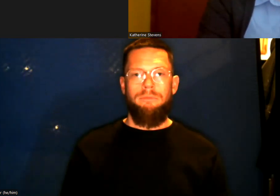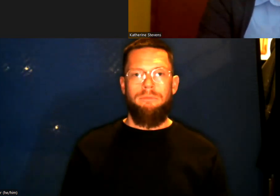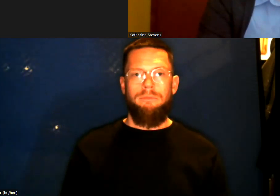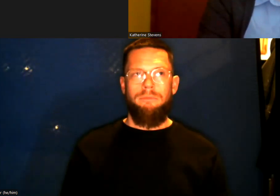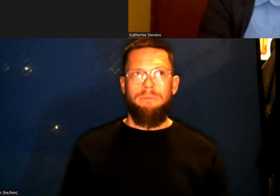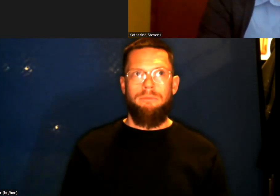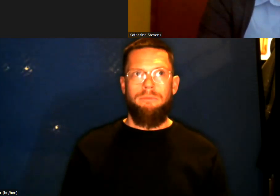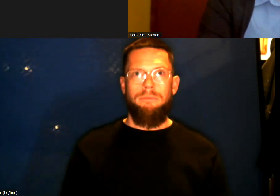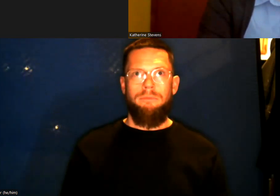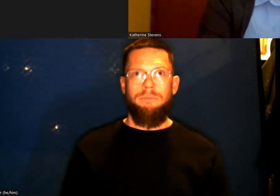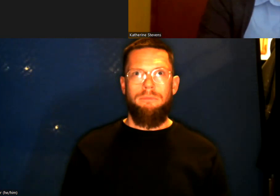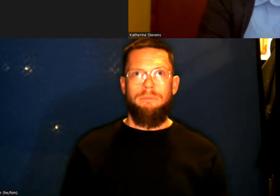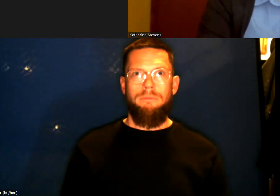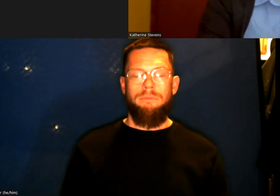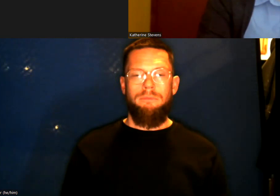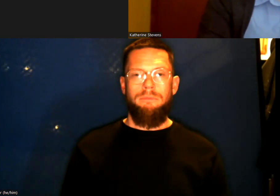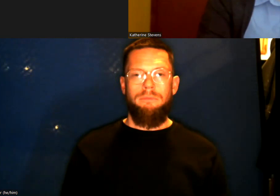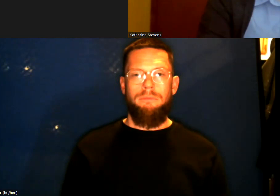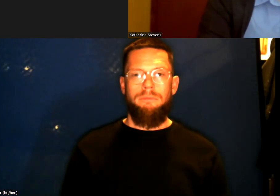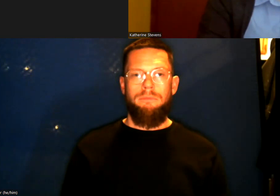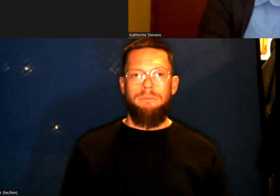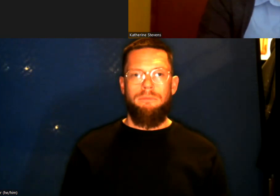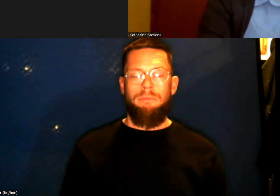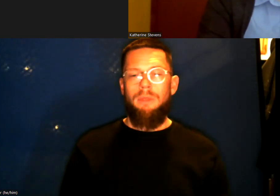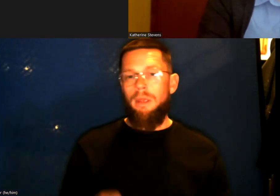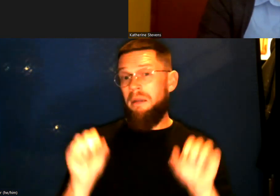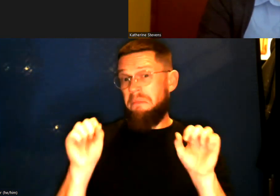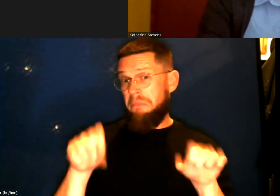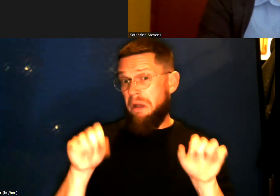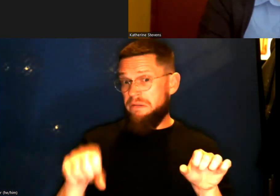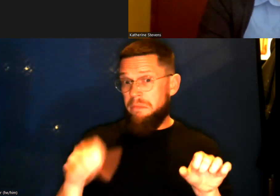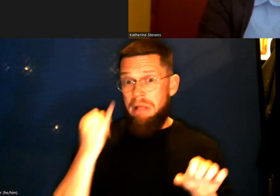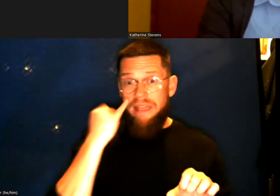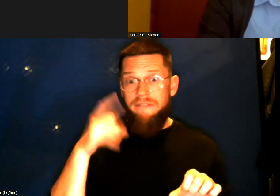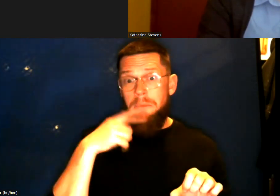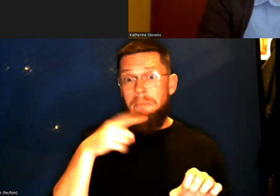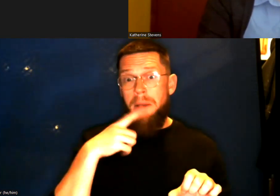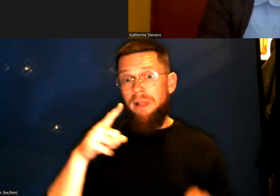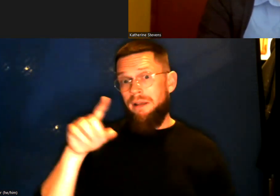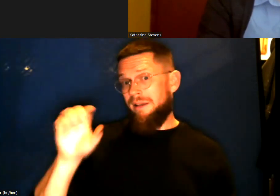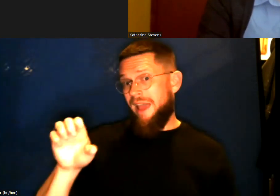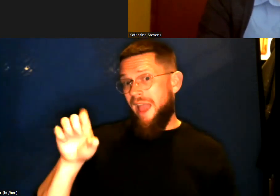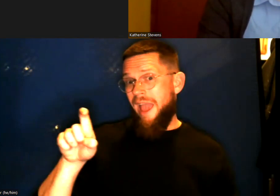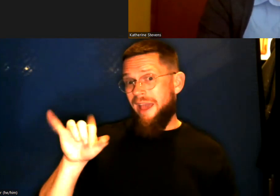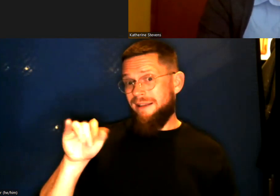Is it possible in terms of a public exhibit, for example, we're thinking of